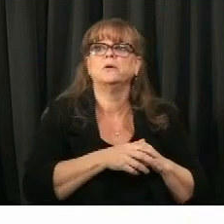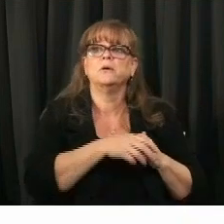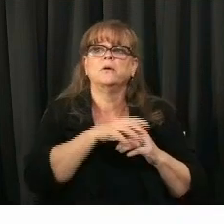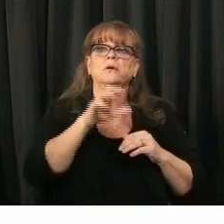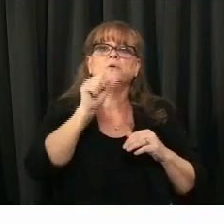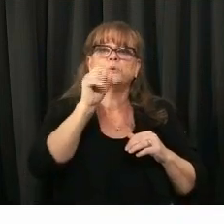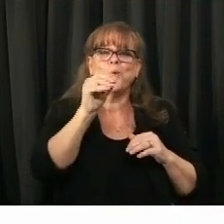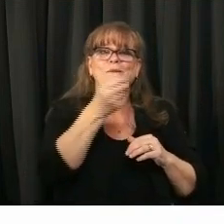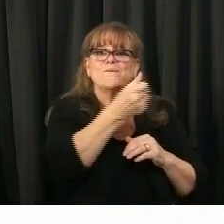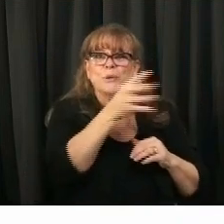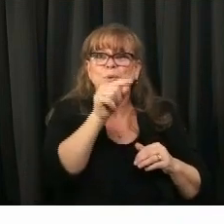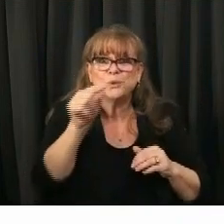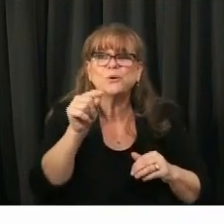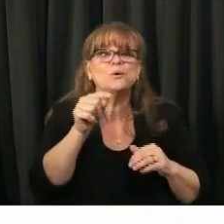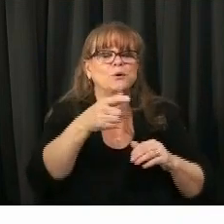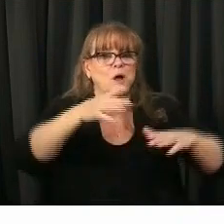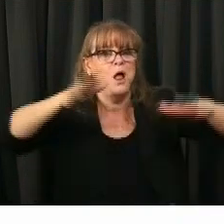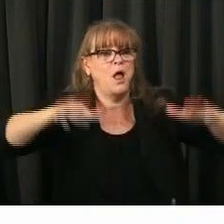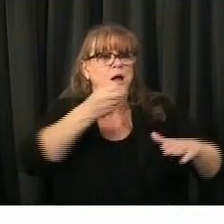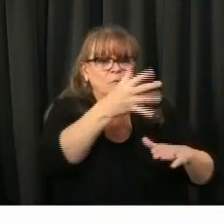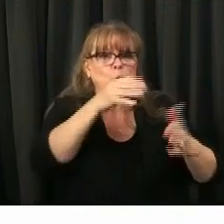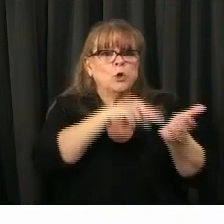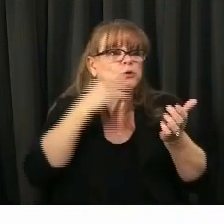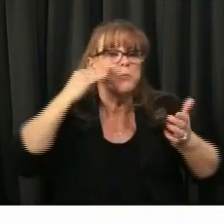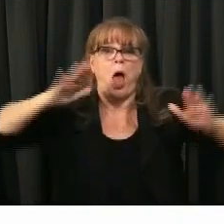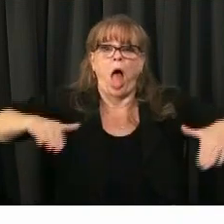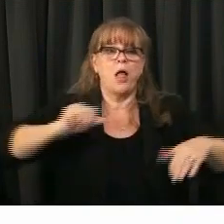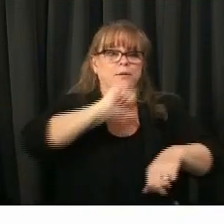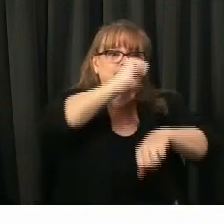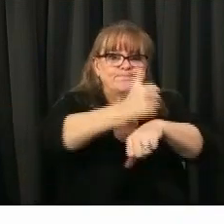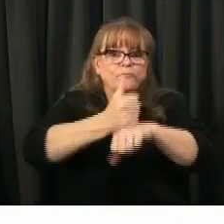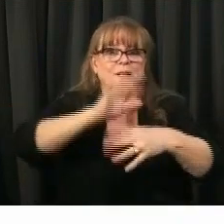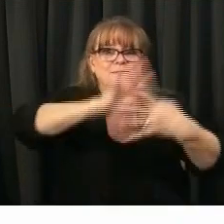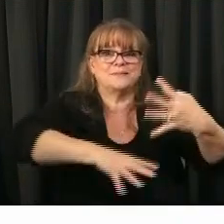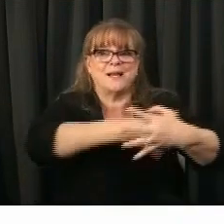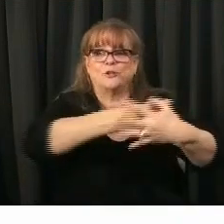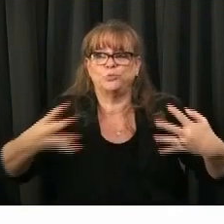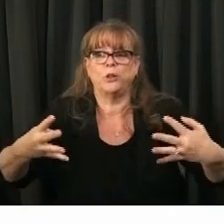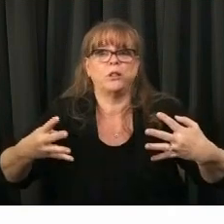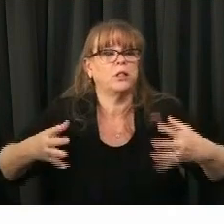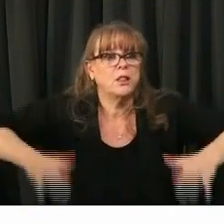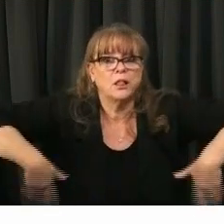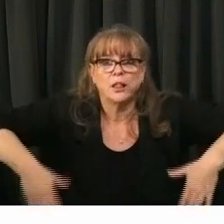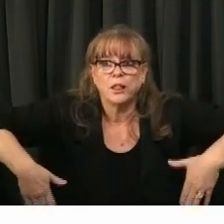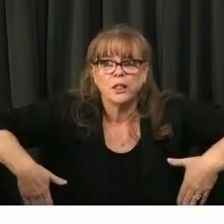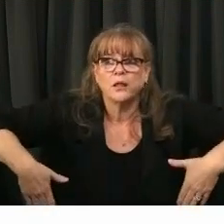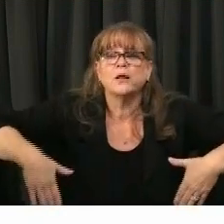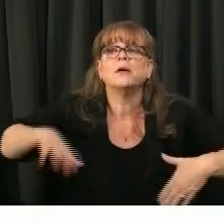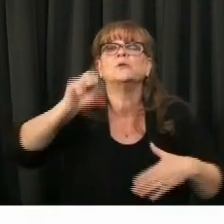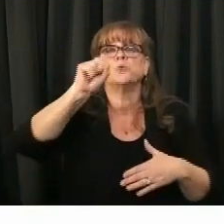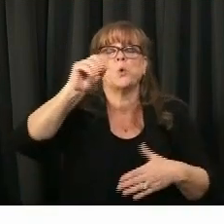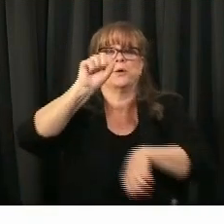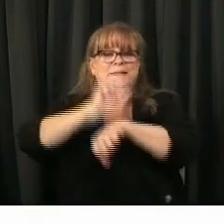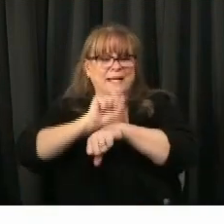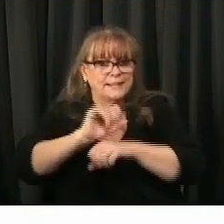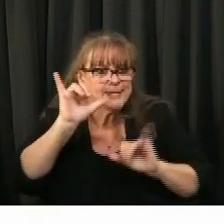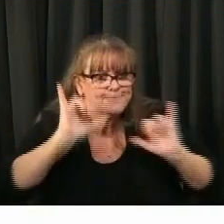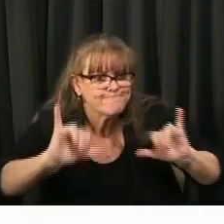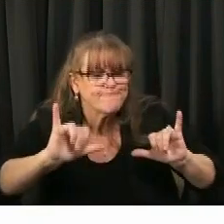or Walgreens. The state will administer those doses when the facility agrees for a date for the residents and staff. And we have